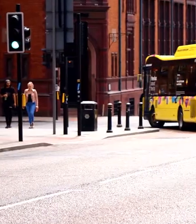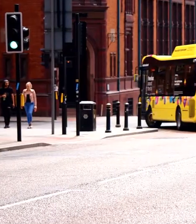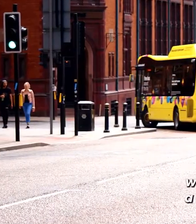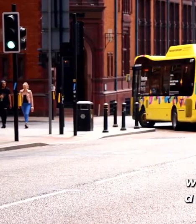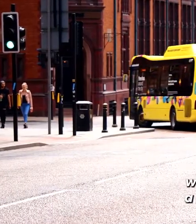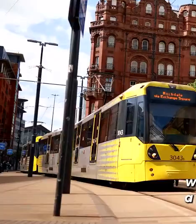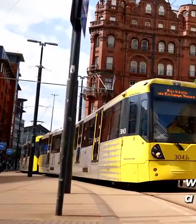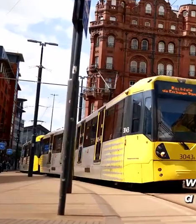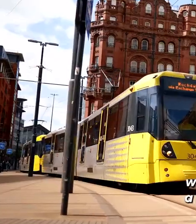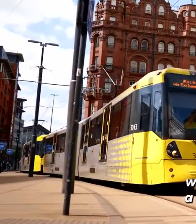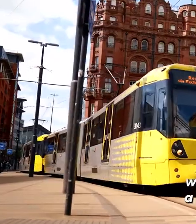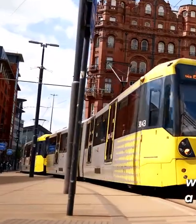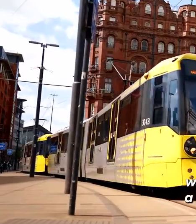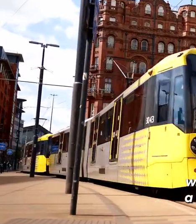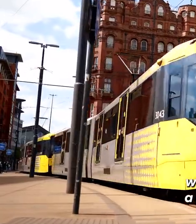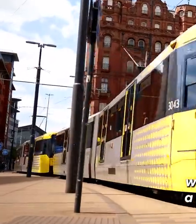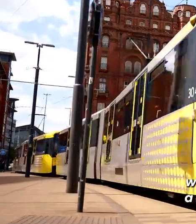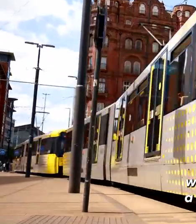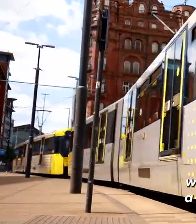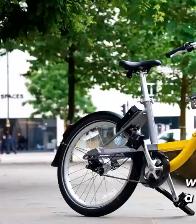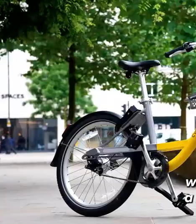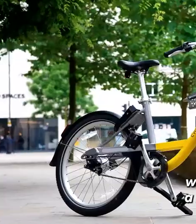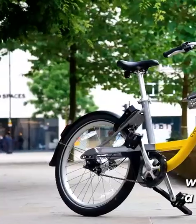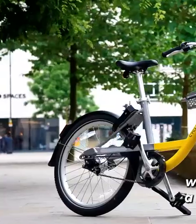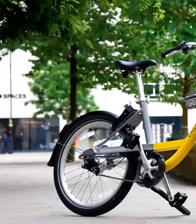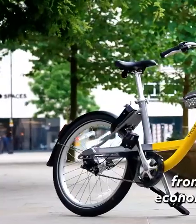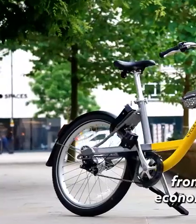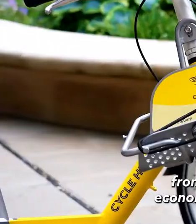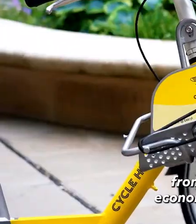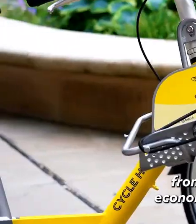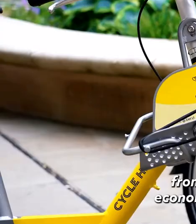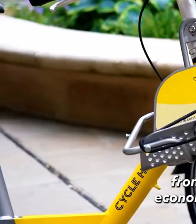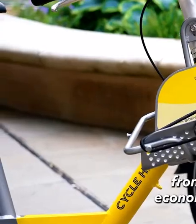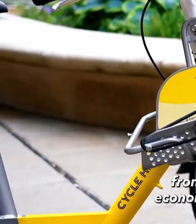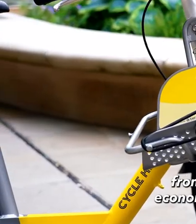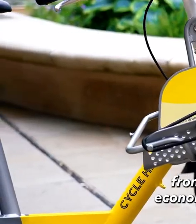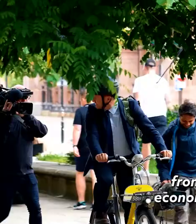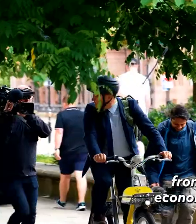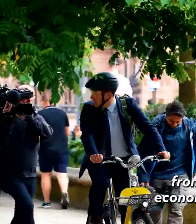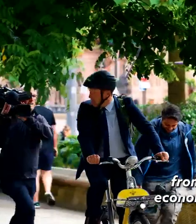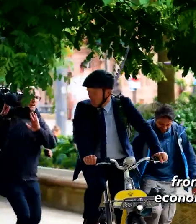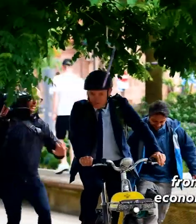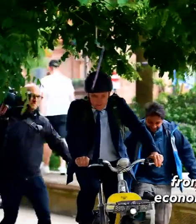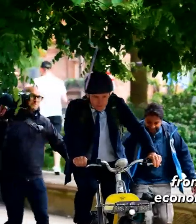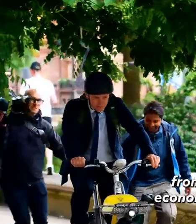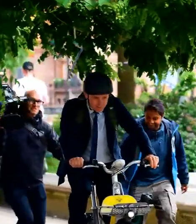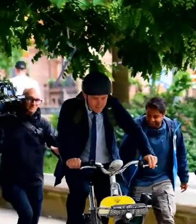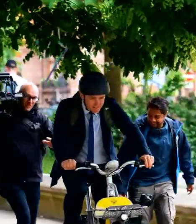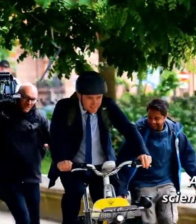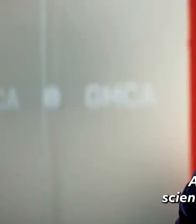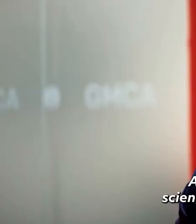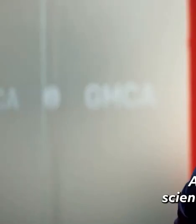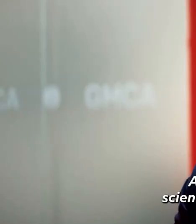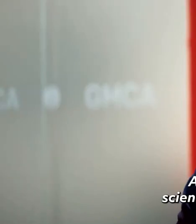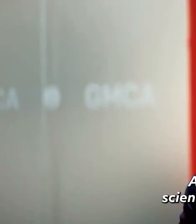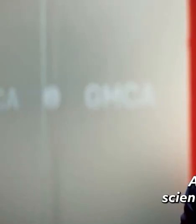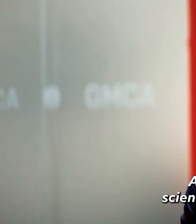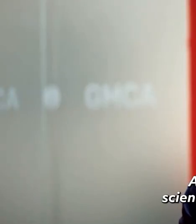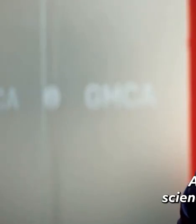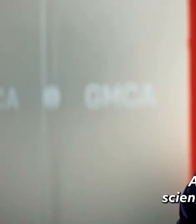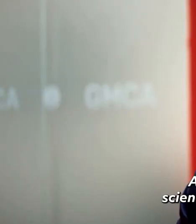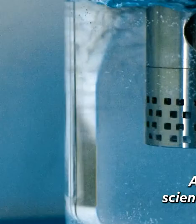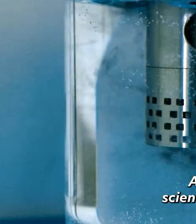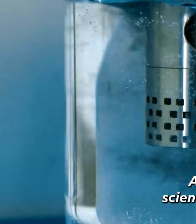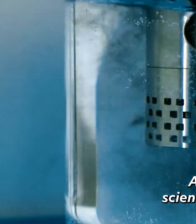Manchester, which will help us remove 1 million tonnes of carbon from the Greater Manchester economy over the next 3 years, achieving